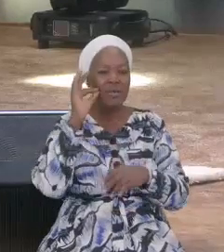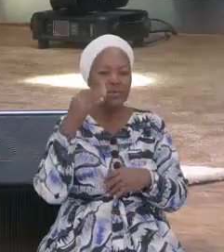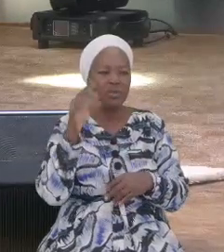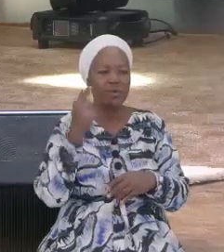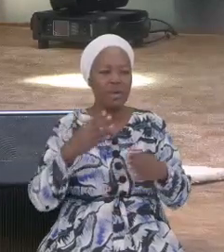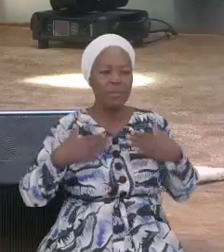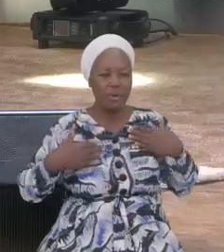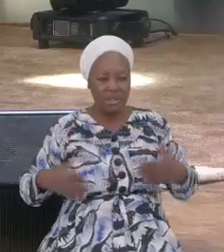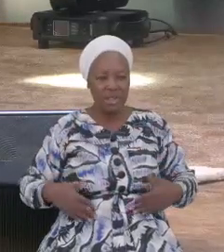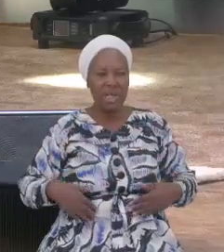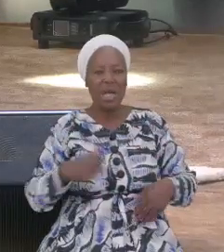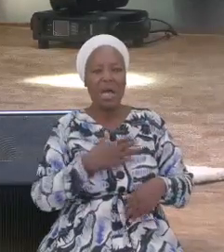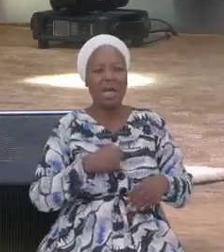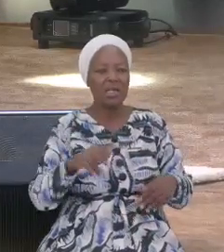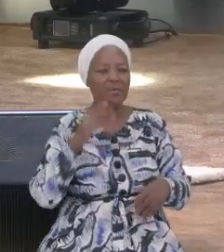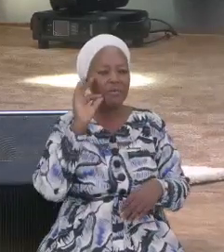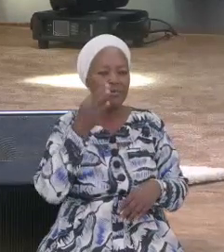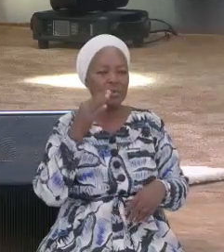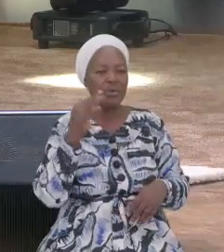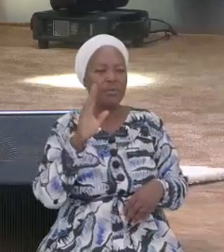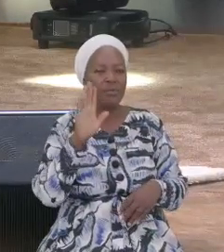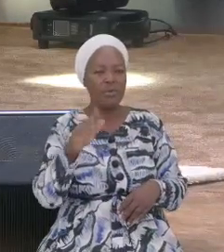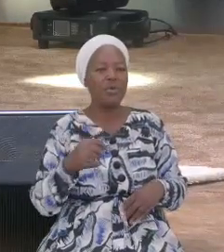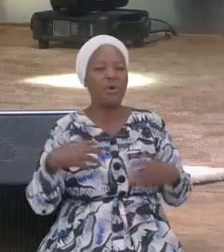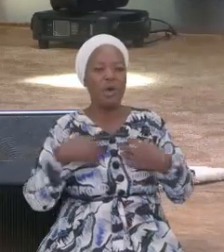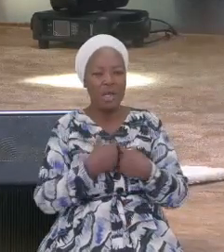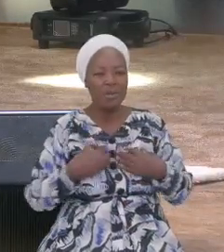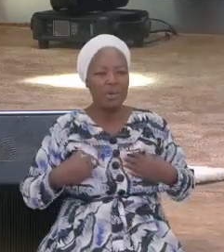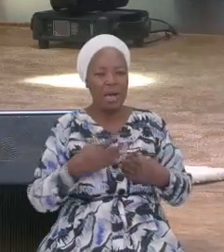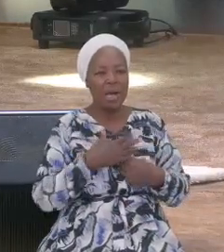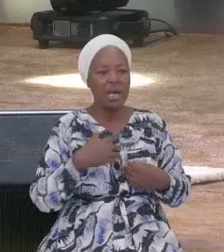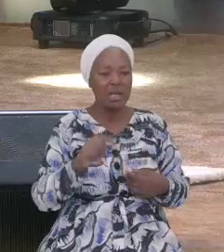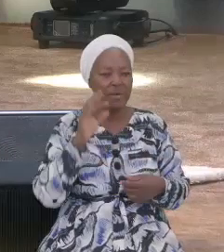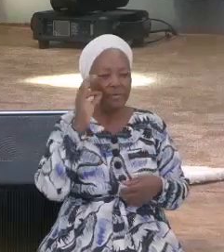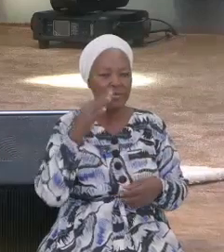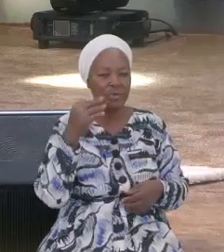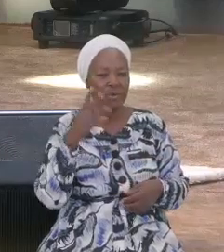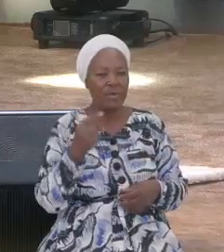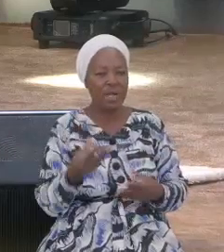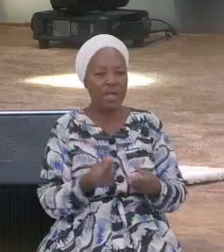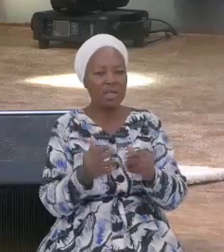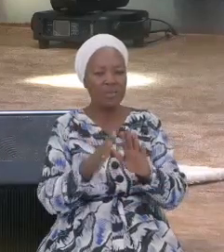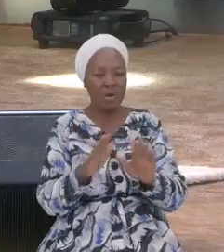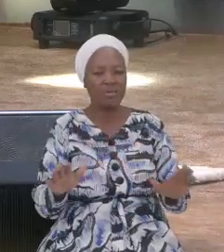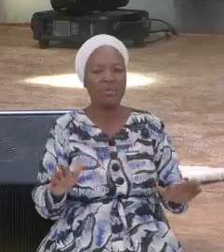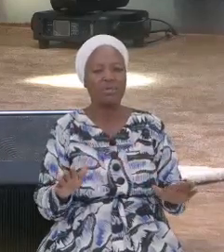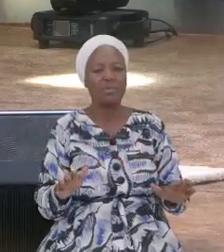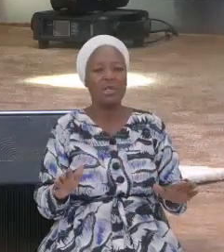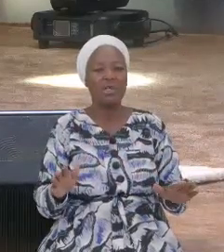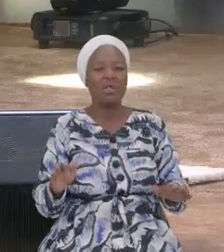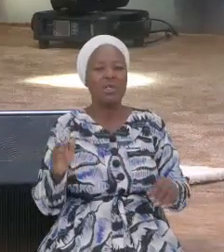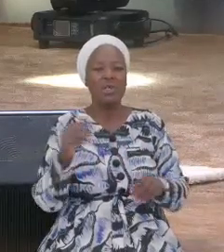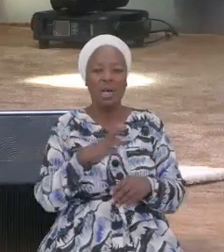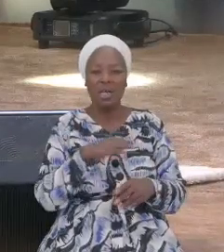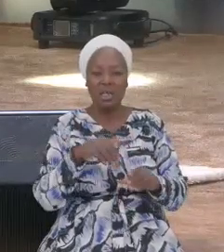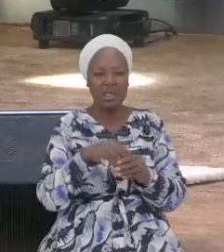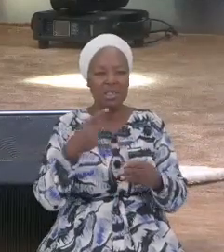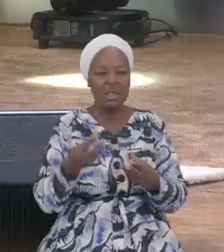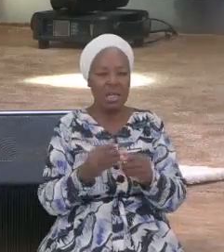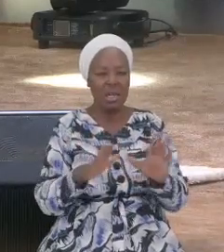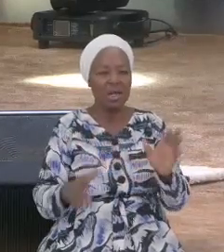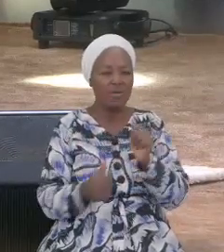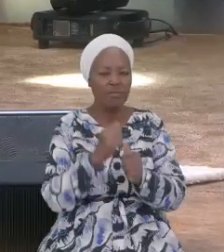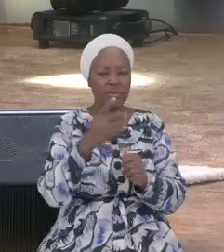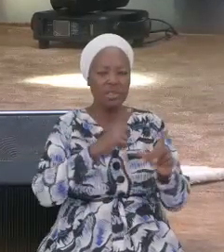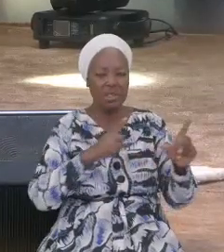thy body, and in the fruit of thy cattle, and in the fruit of thy ground, in the land which